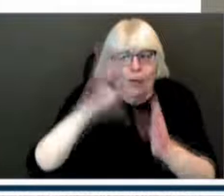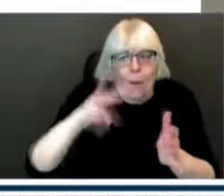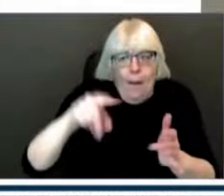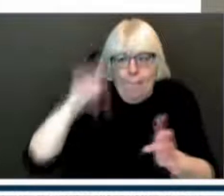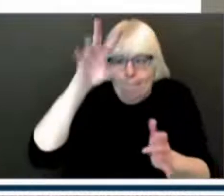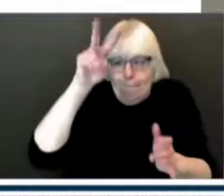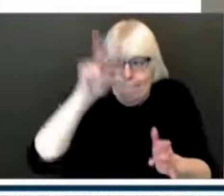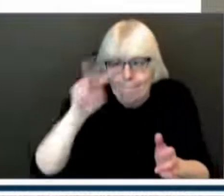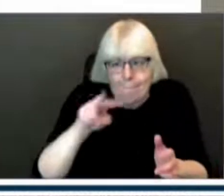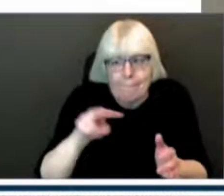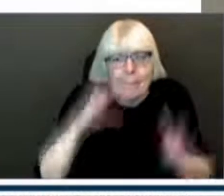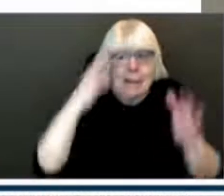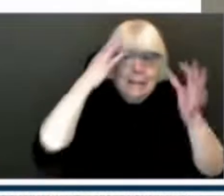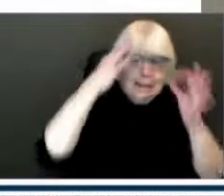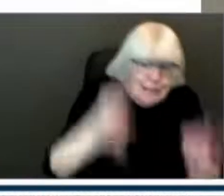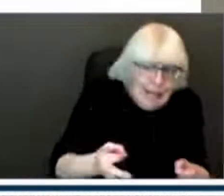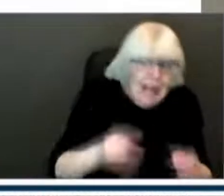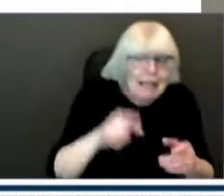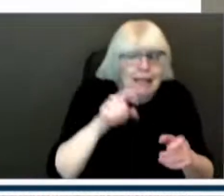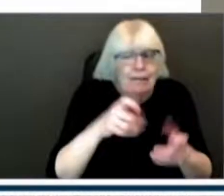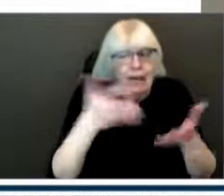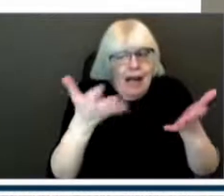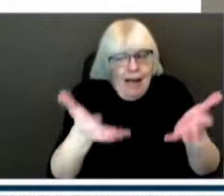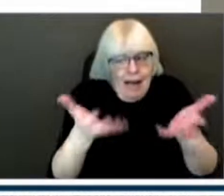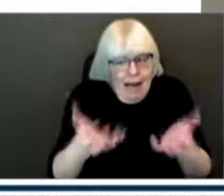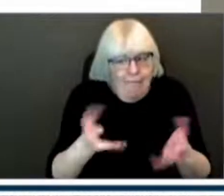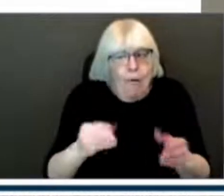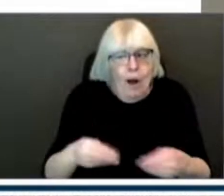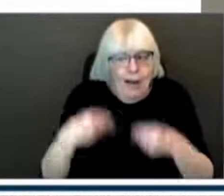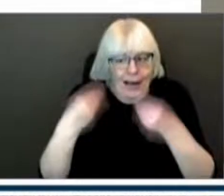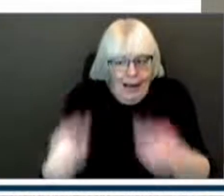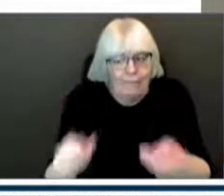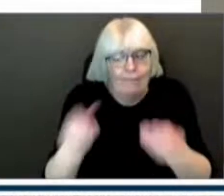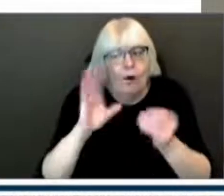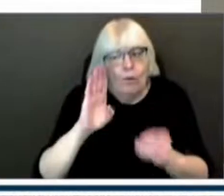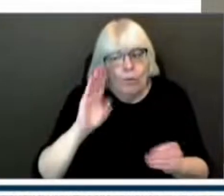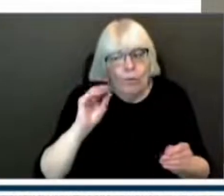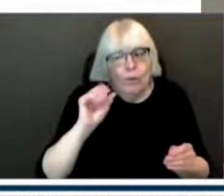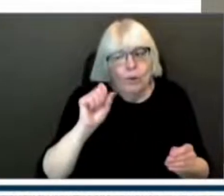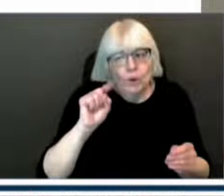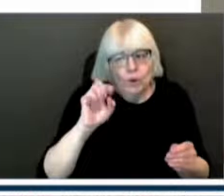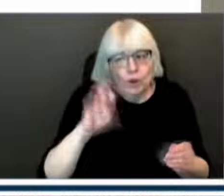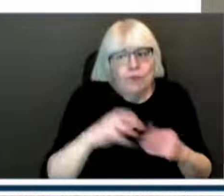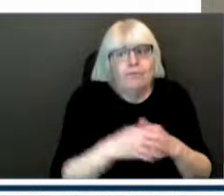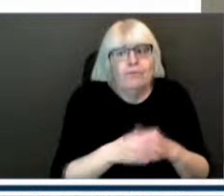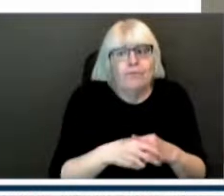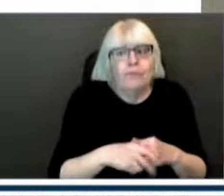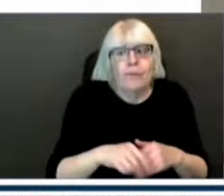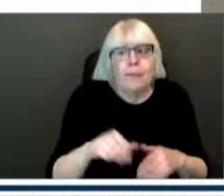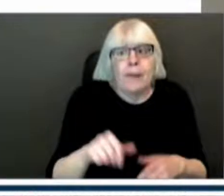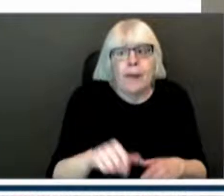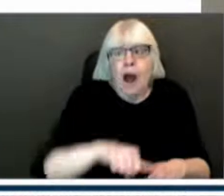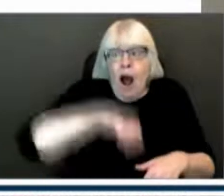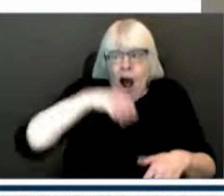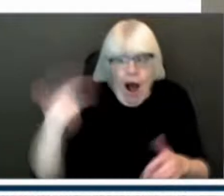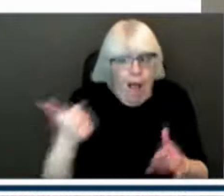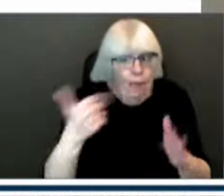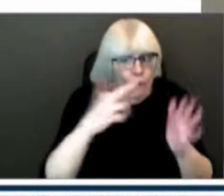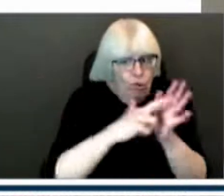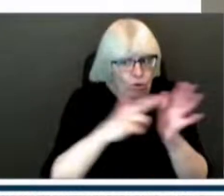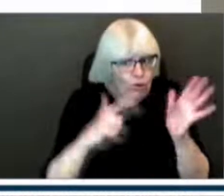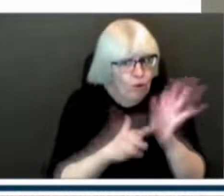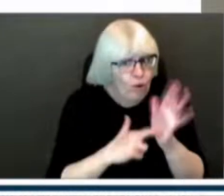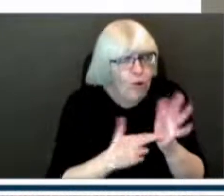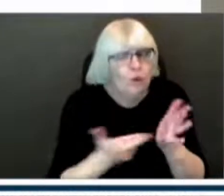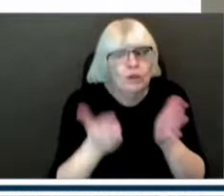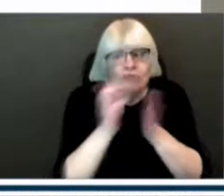We're also implementing 2 other NSLive guidelines that were recently issued. The first is a recommendation that children 5 to 11 who are moderately